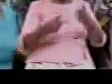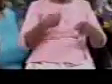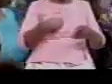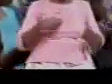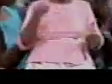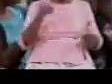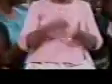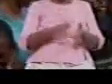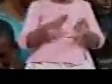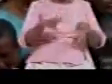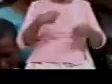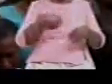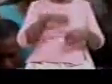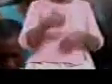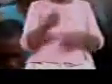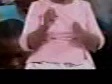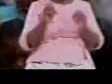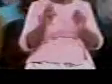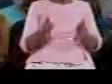South America, you pray.